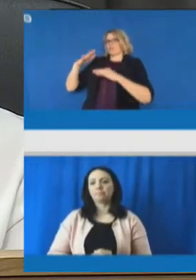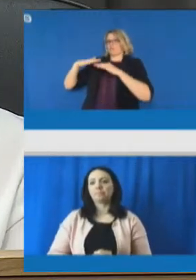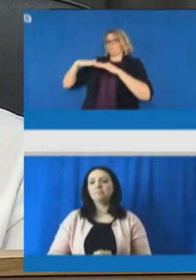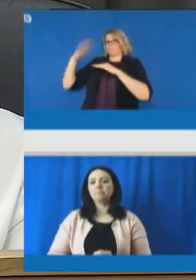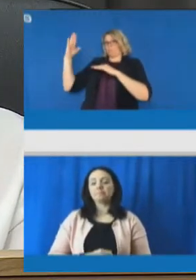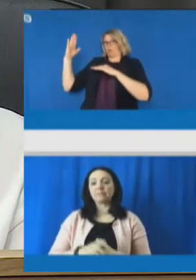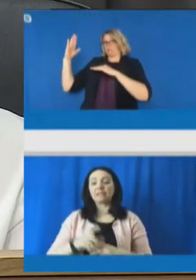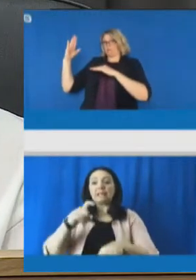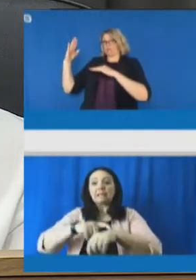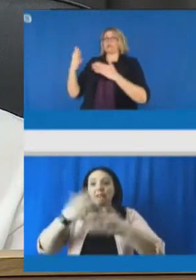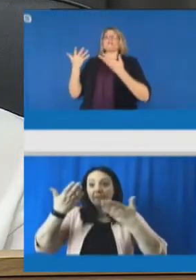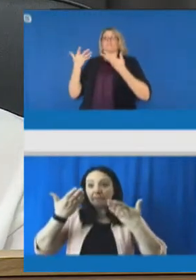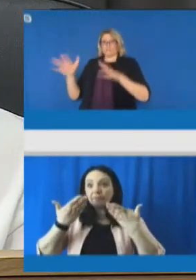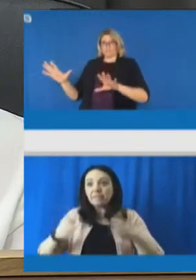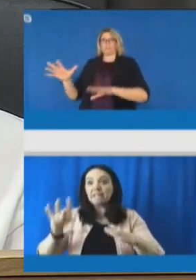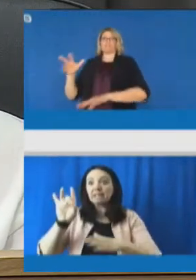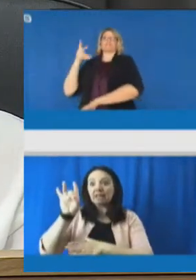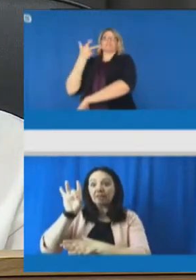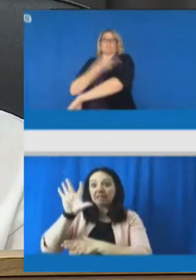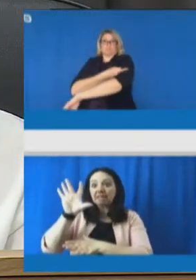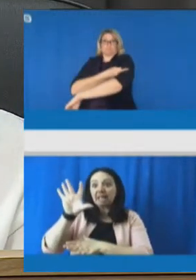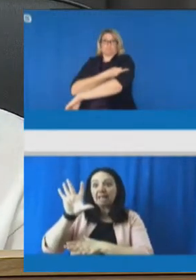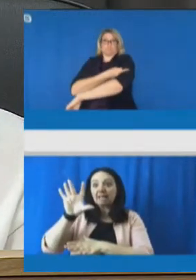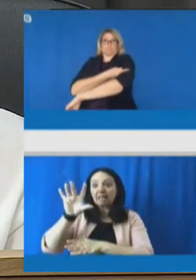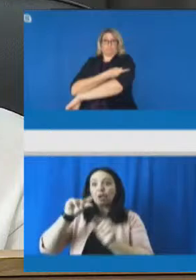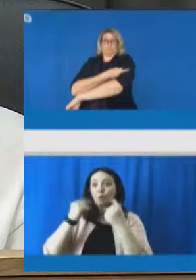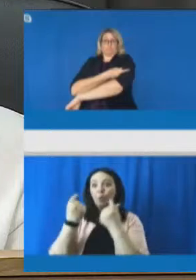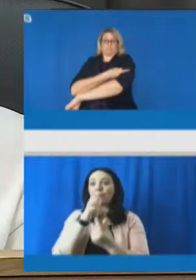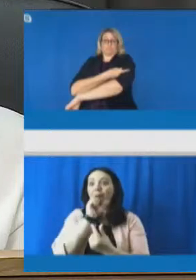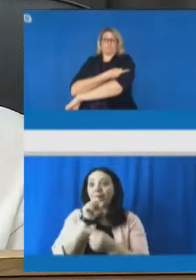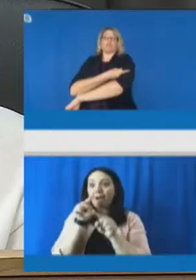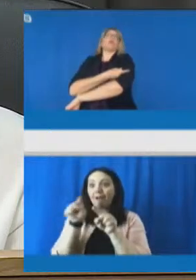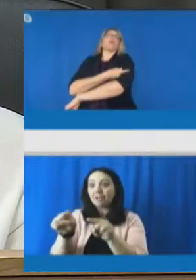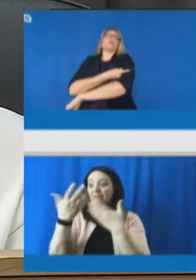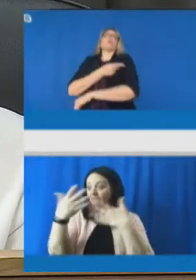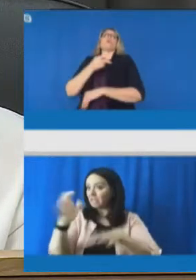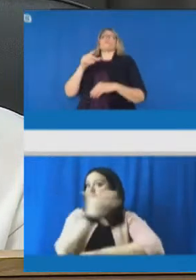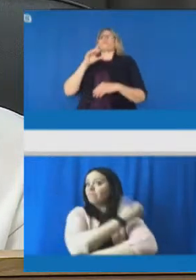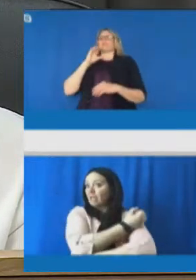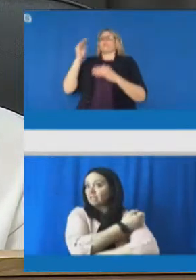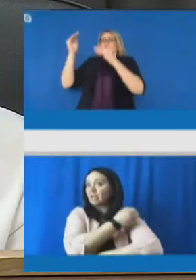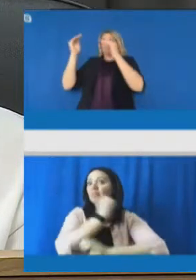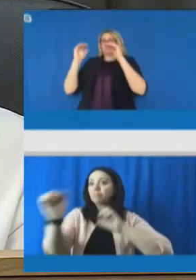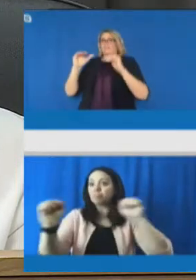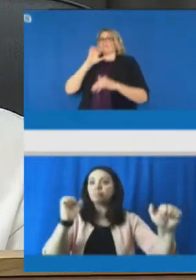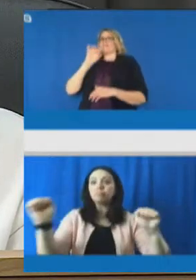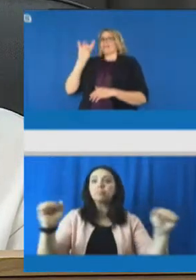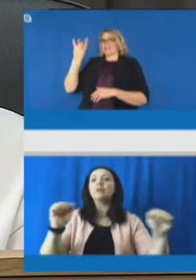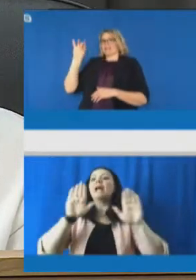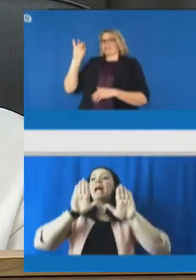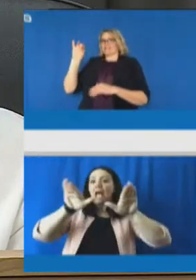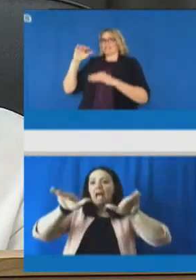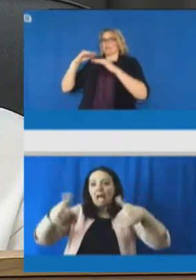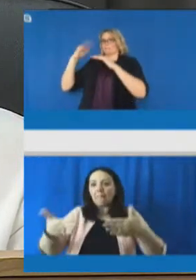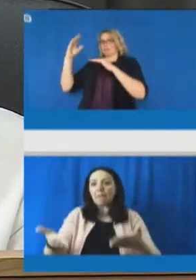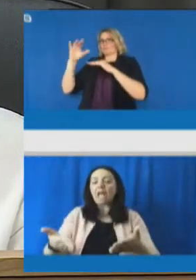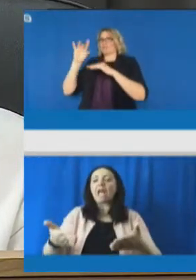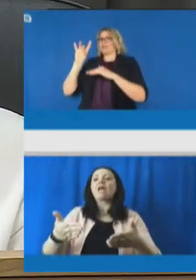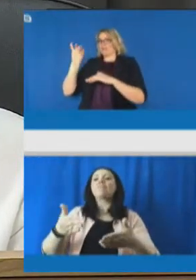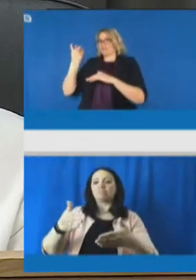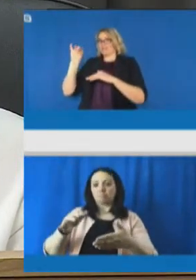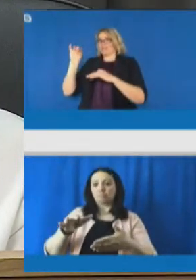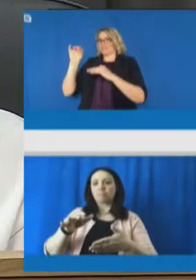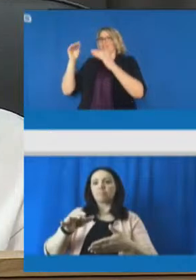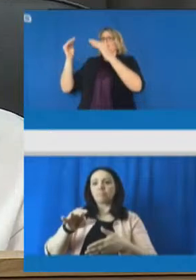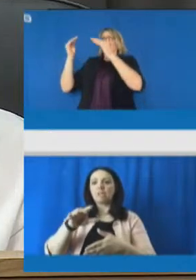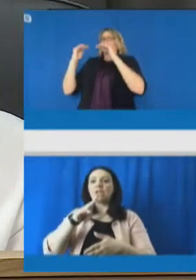Your turn is coming. Please be patient. In addition to the community vaccine clinics, Horizon Health Network